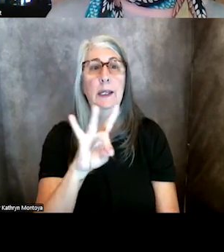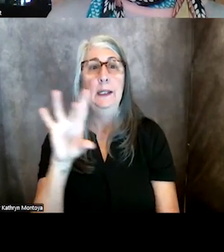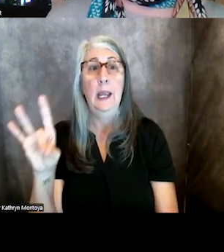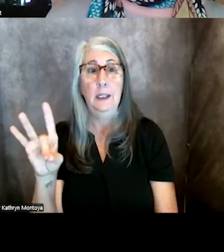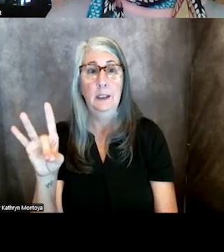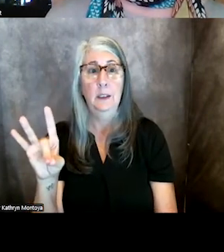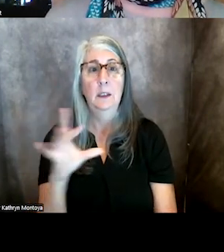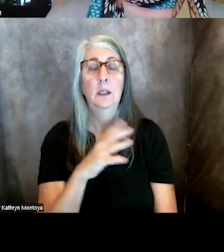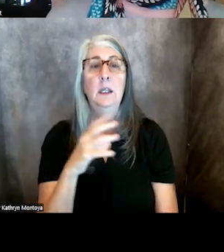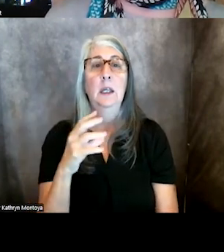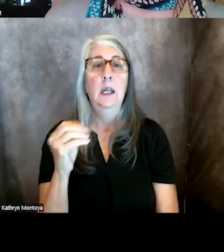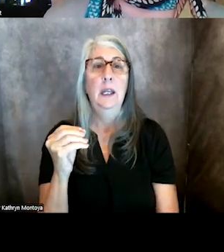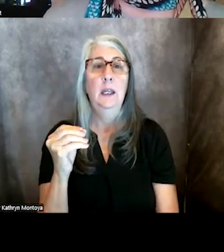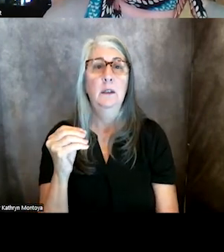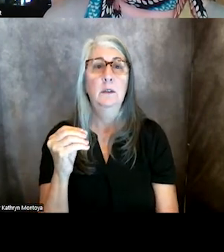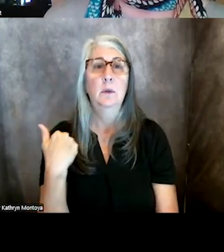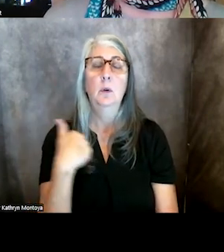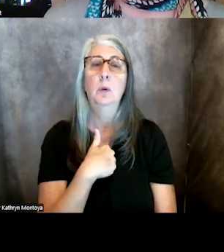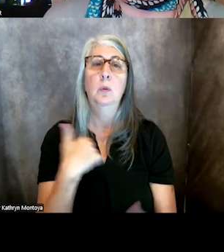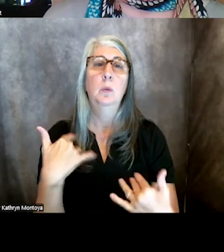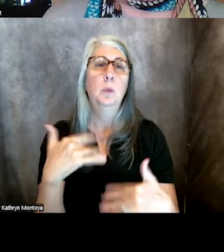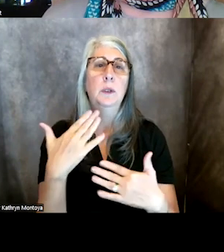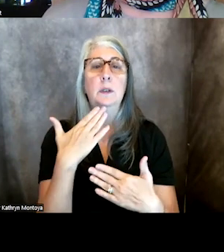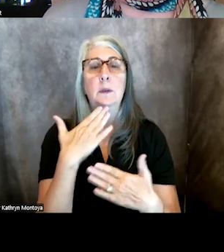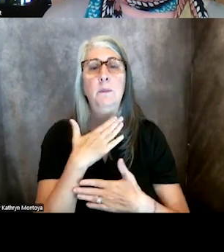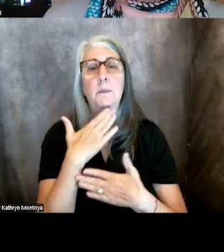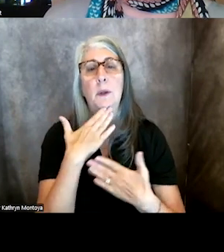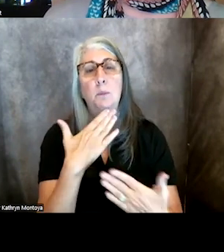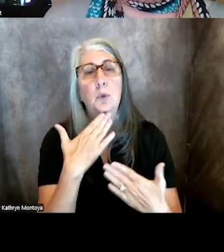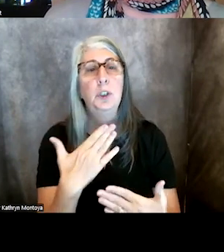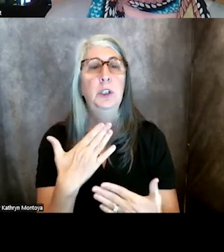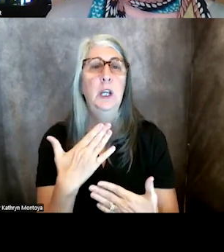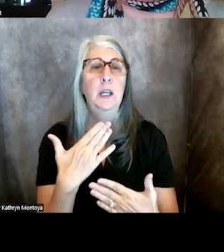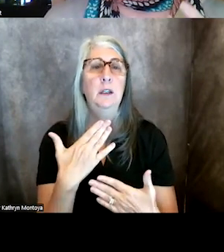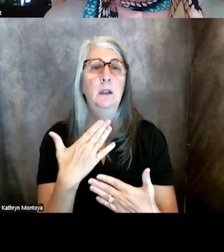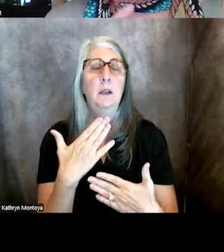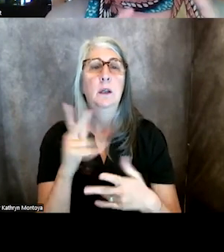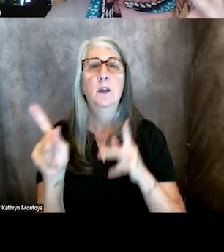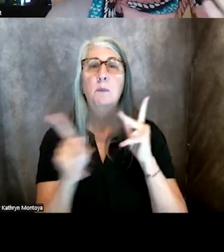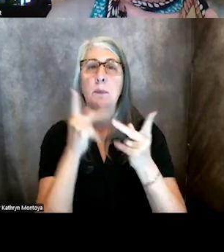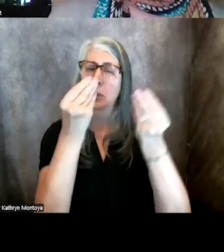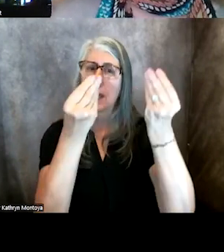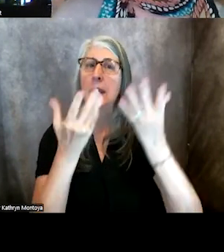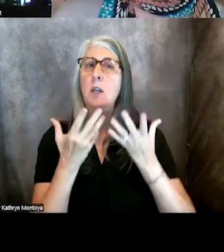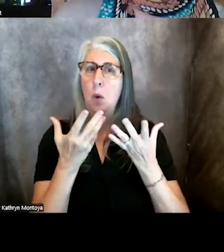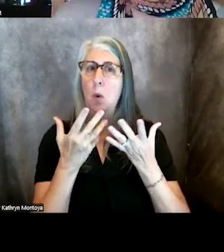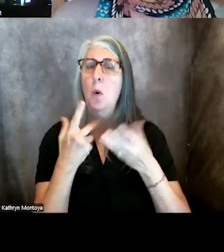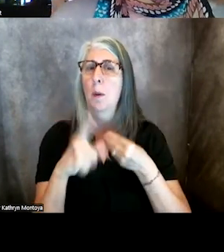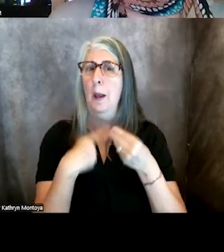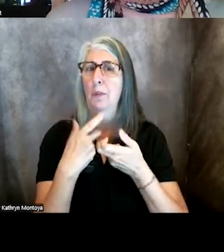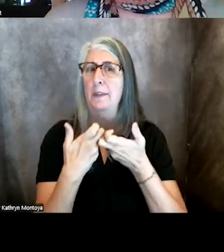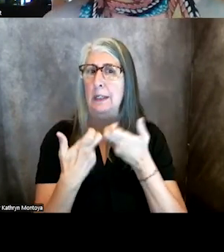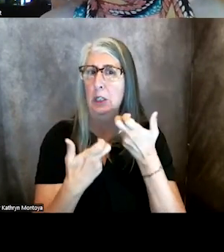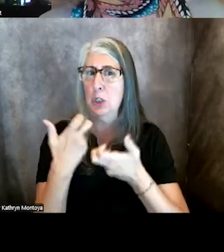it really, we so appreciate this issue being raised because there's this tension